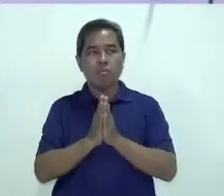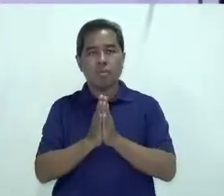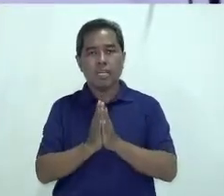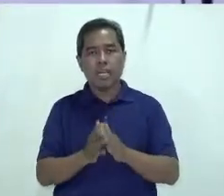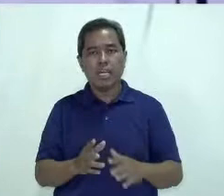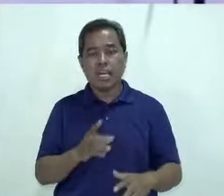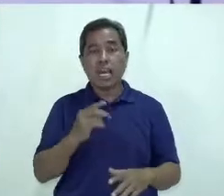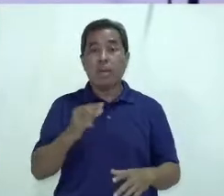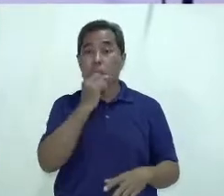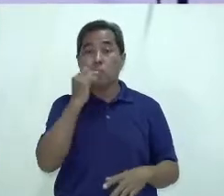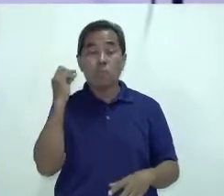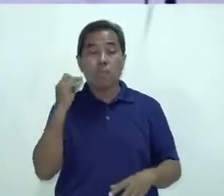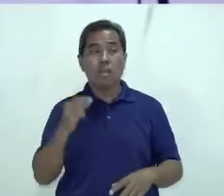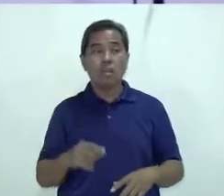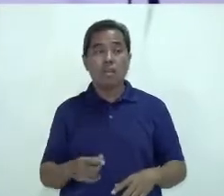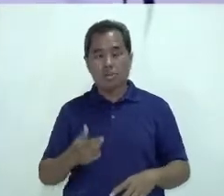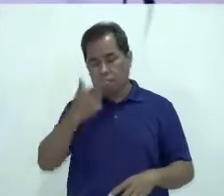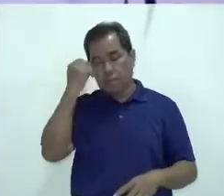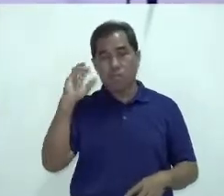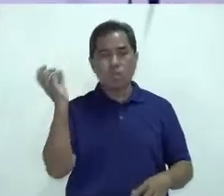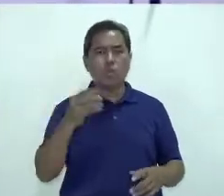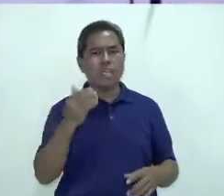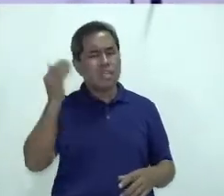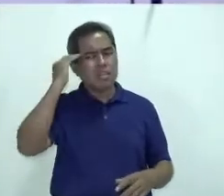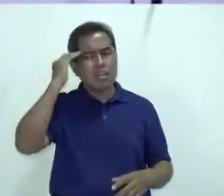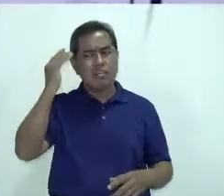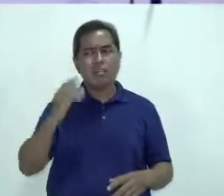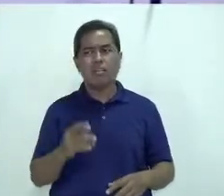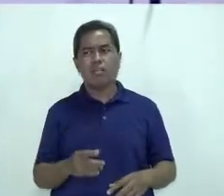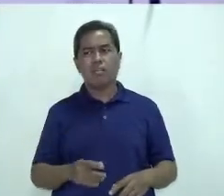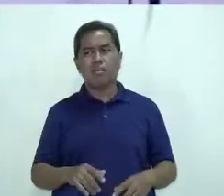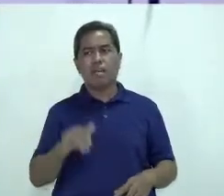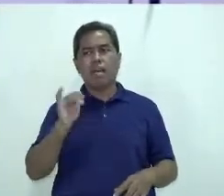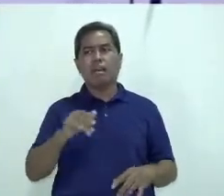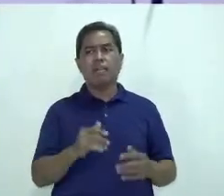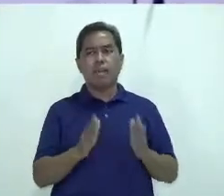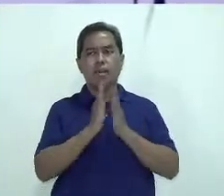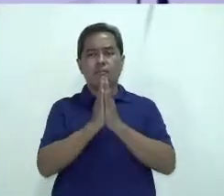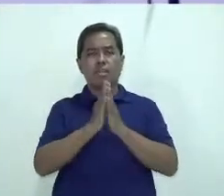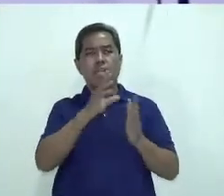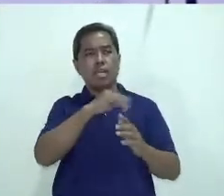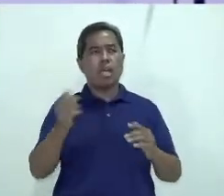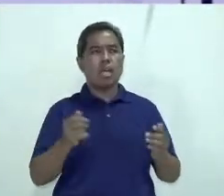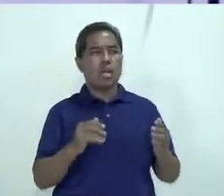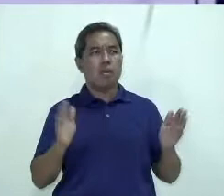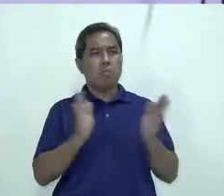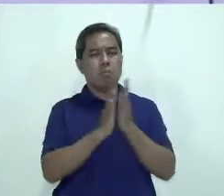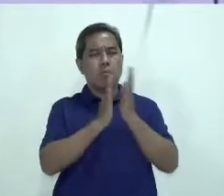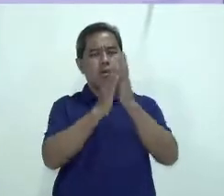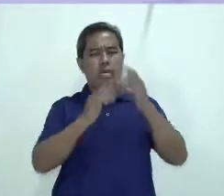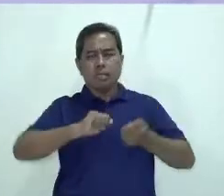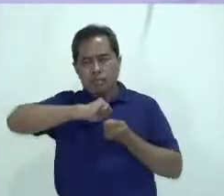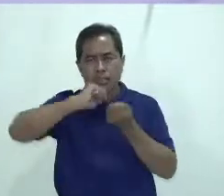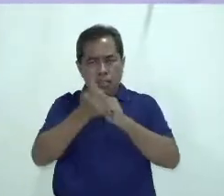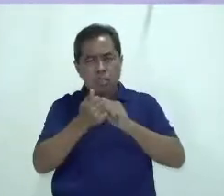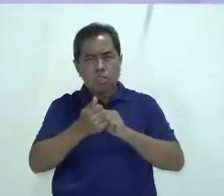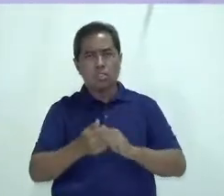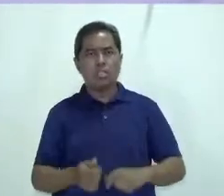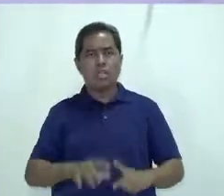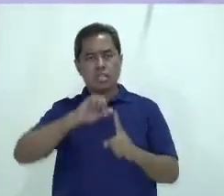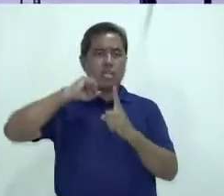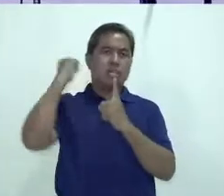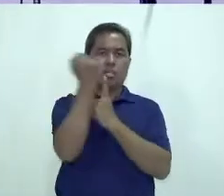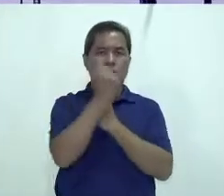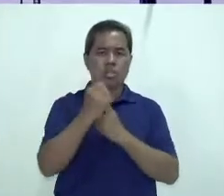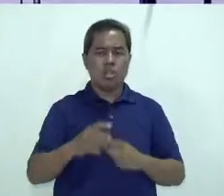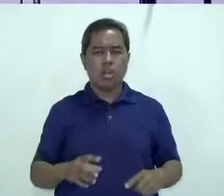pray as well, because we know that prayer and praise shifts the atmosphere. We